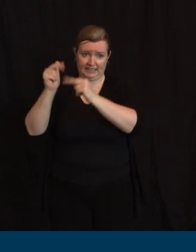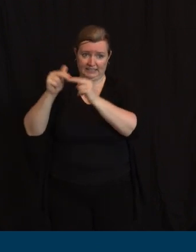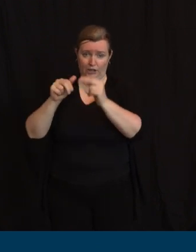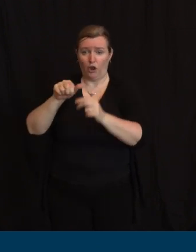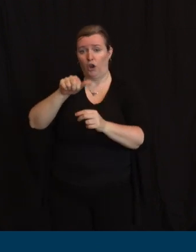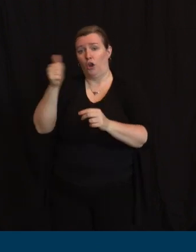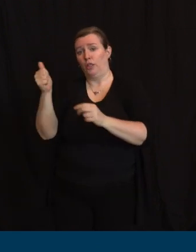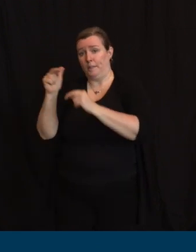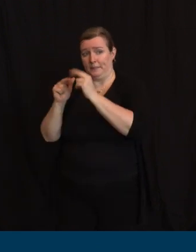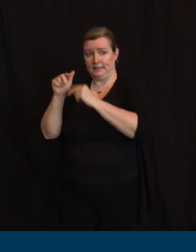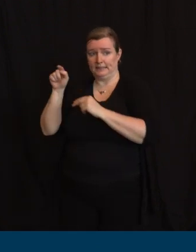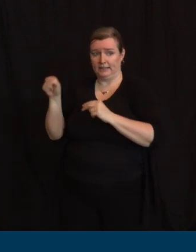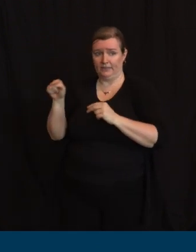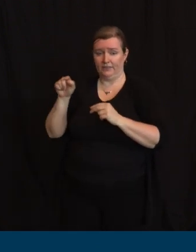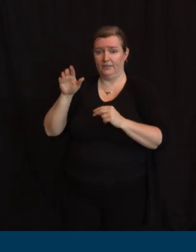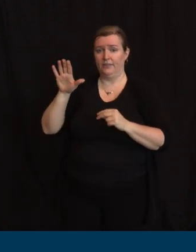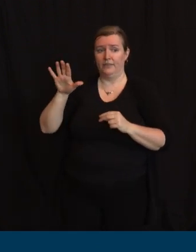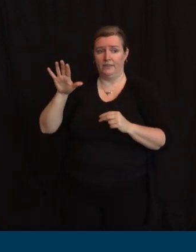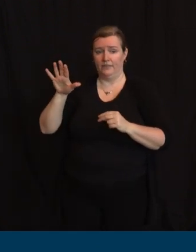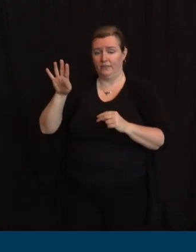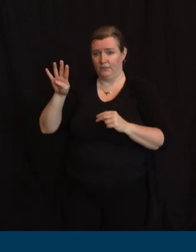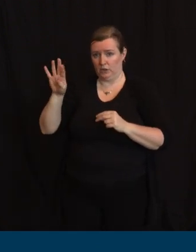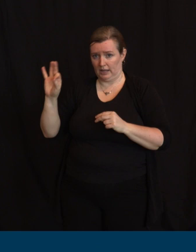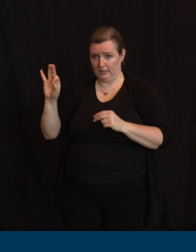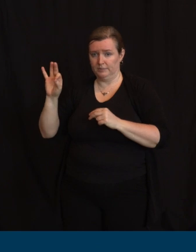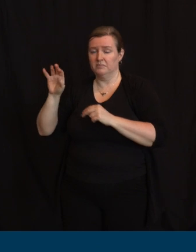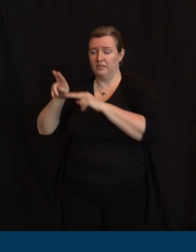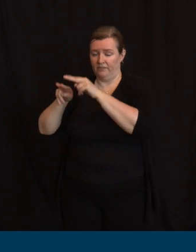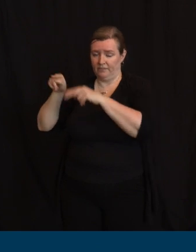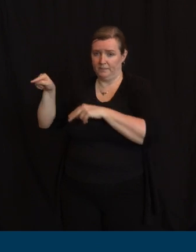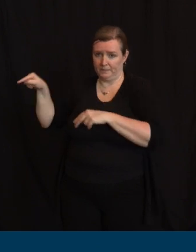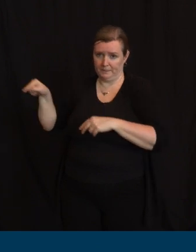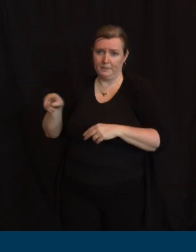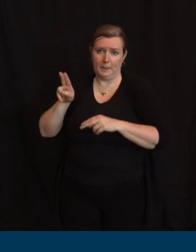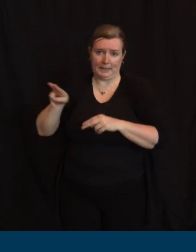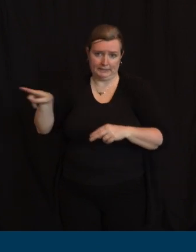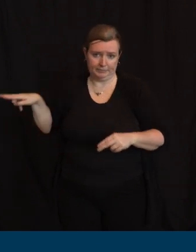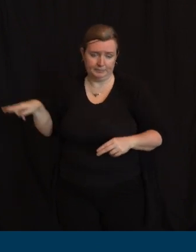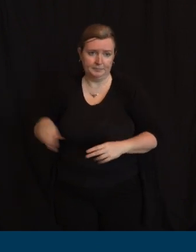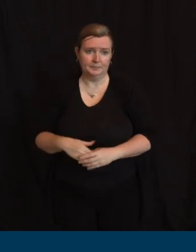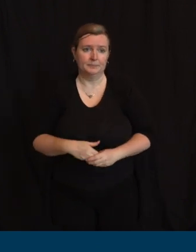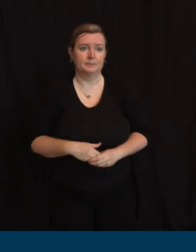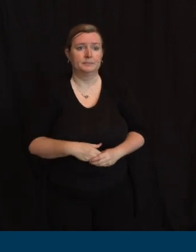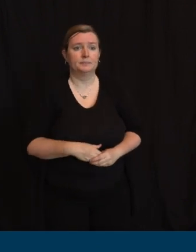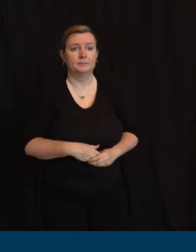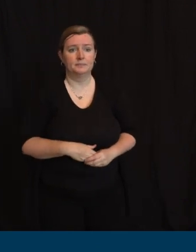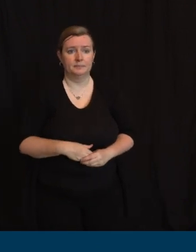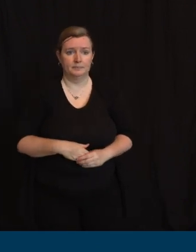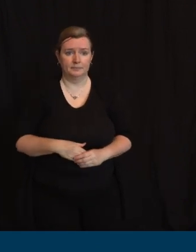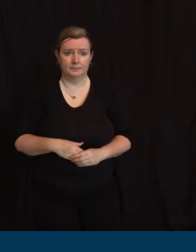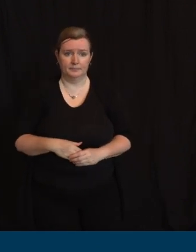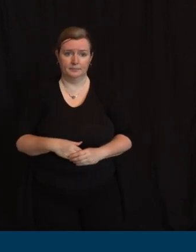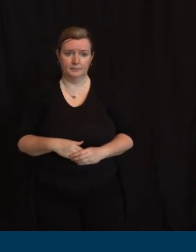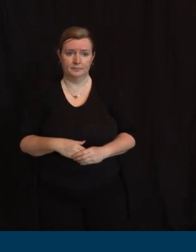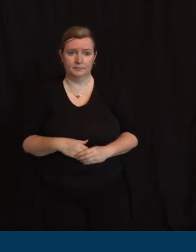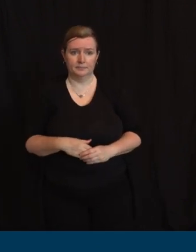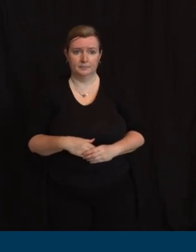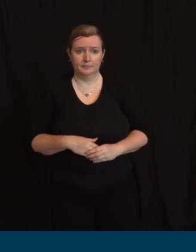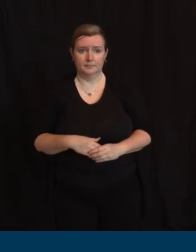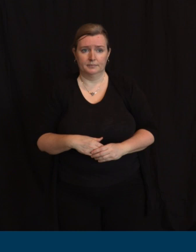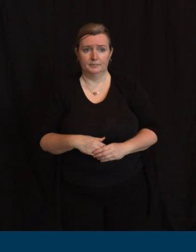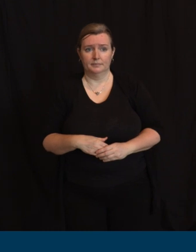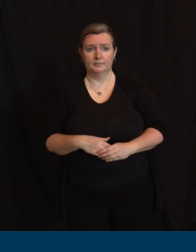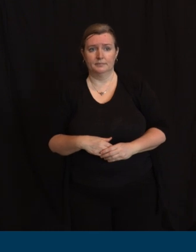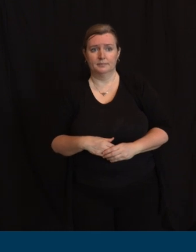159 in another building. As of the 15th, the census was 120 in